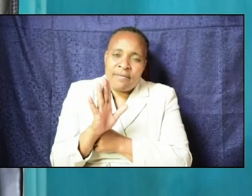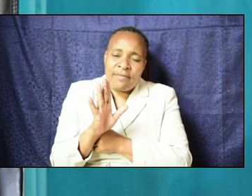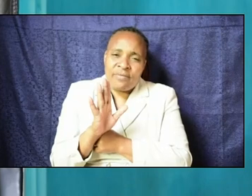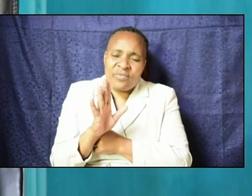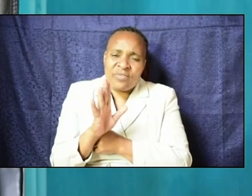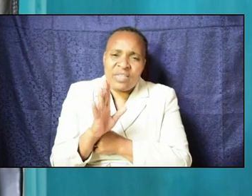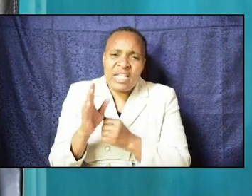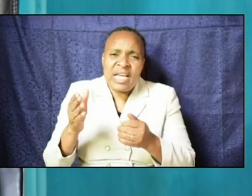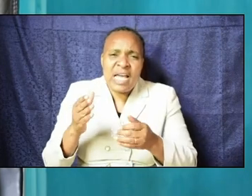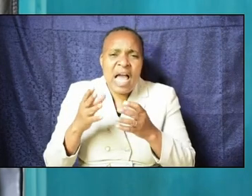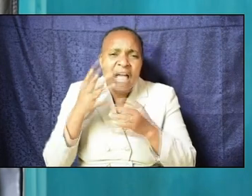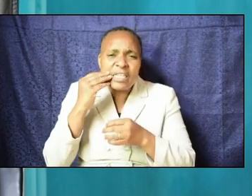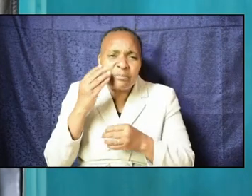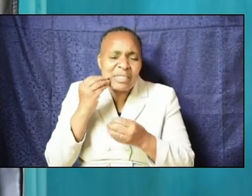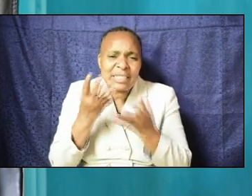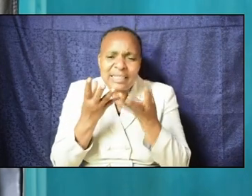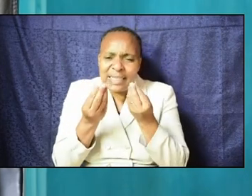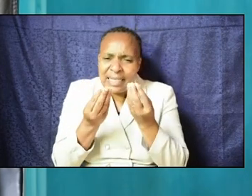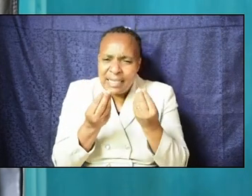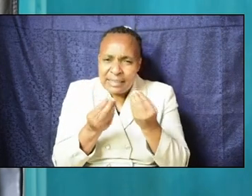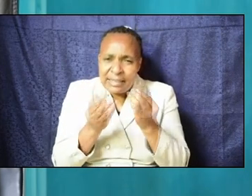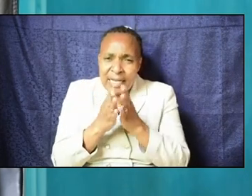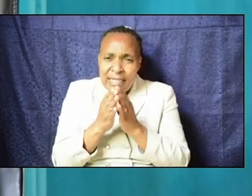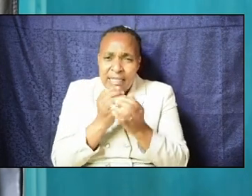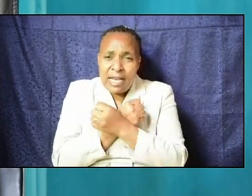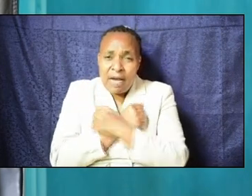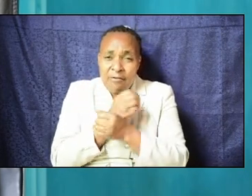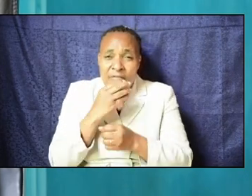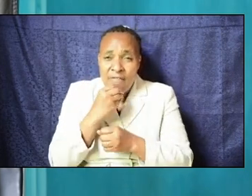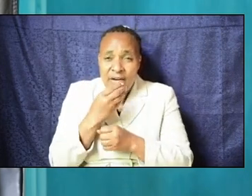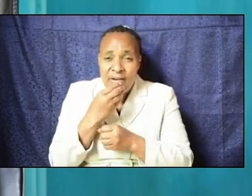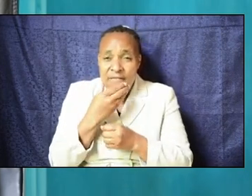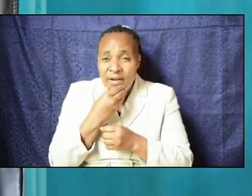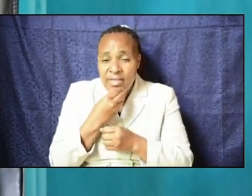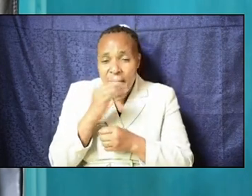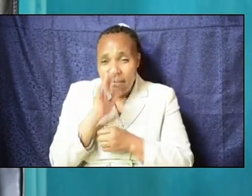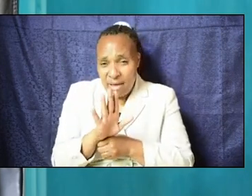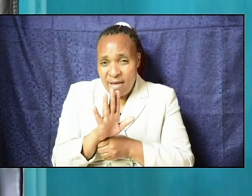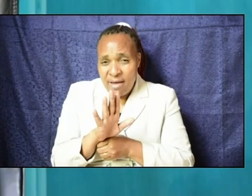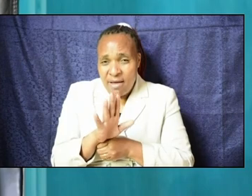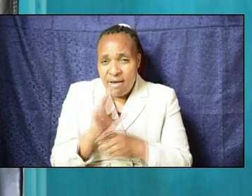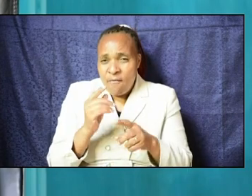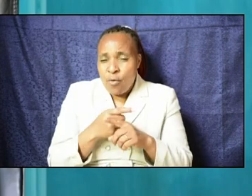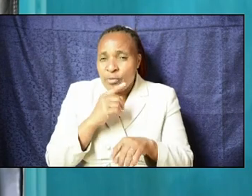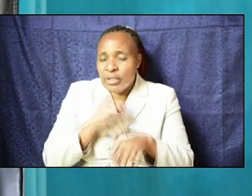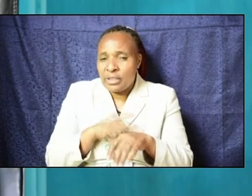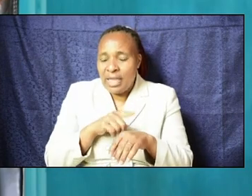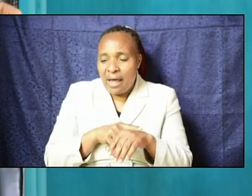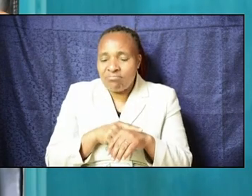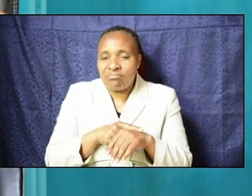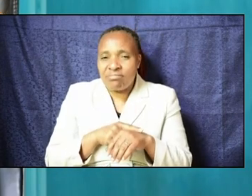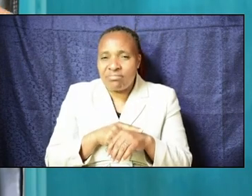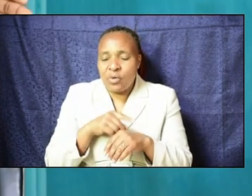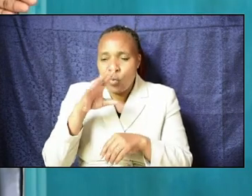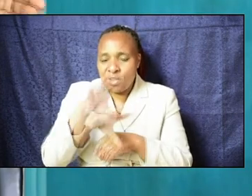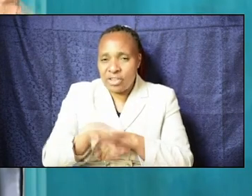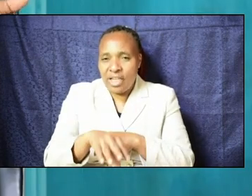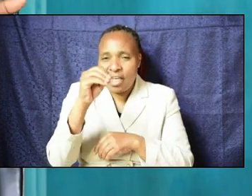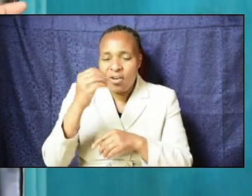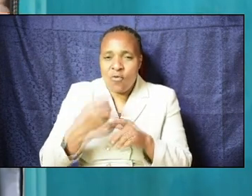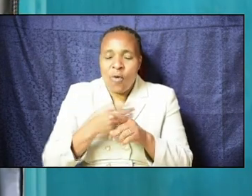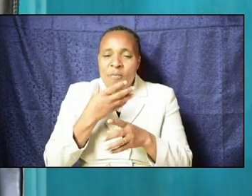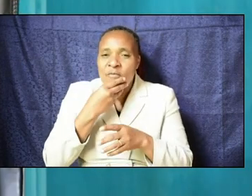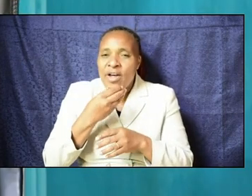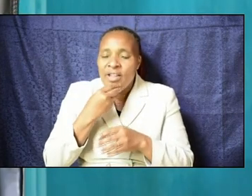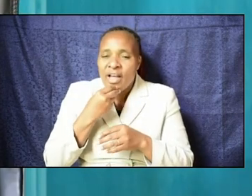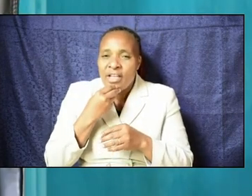He just experienced tenderness and the love of his father. But from when he was taken from his